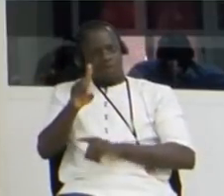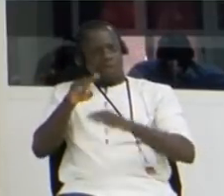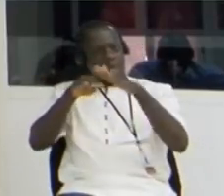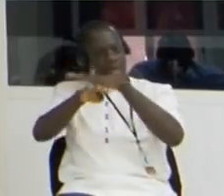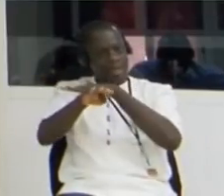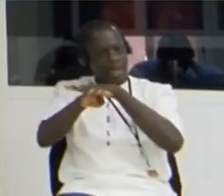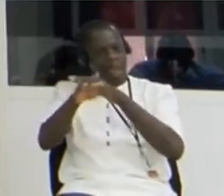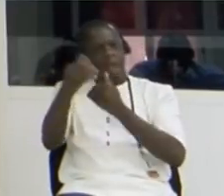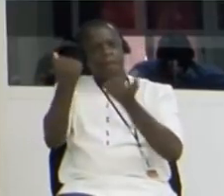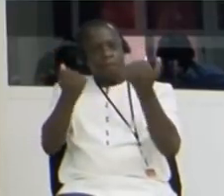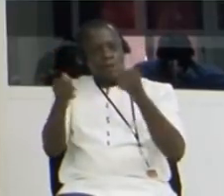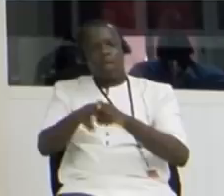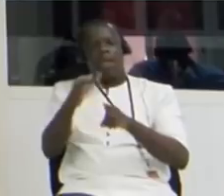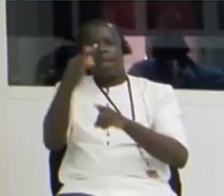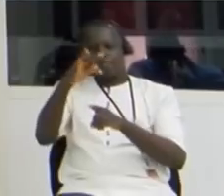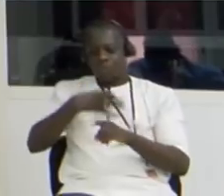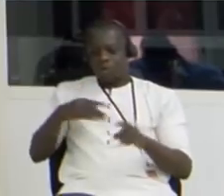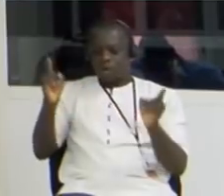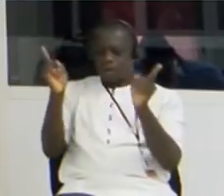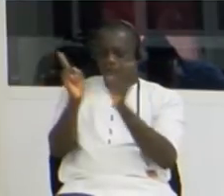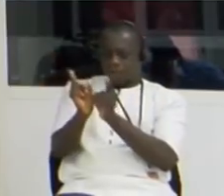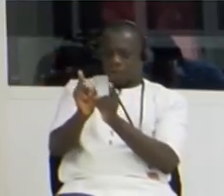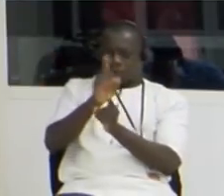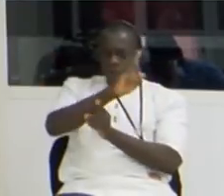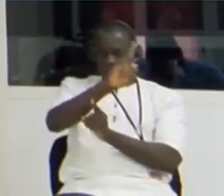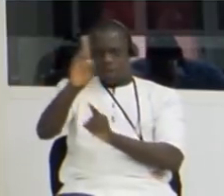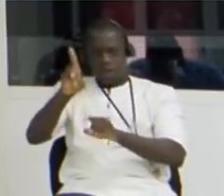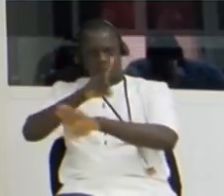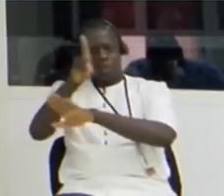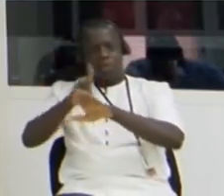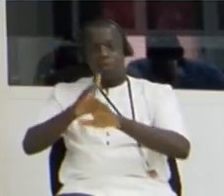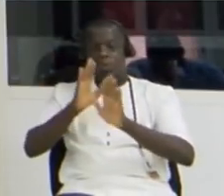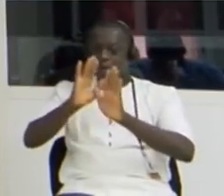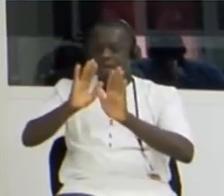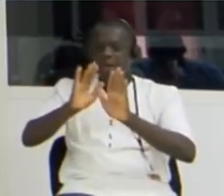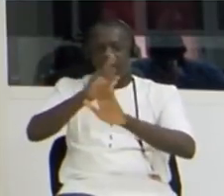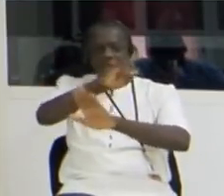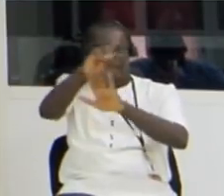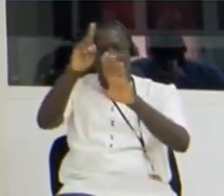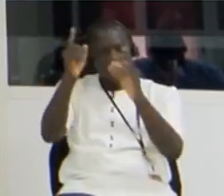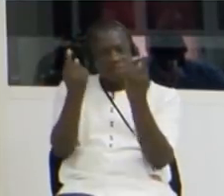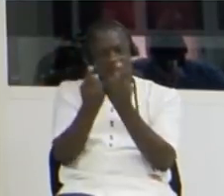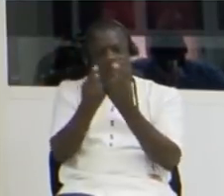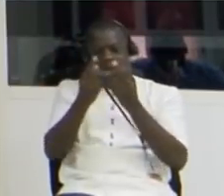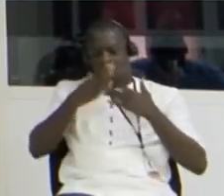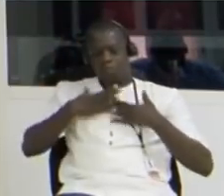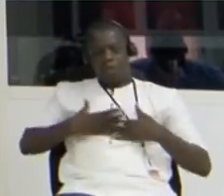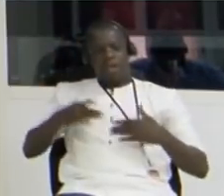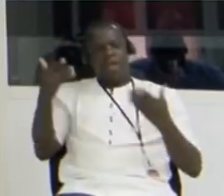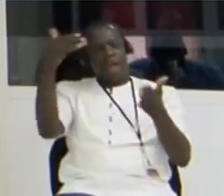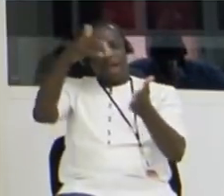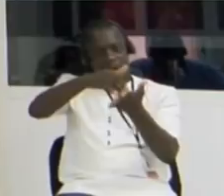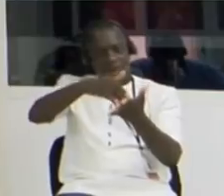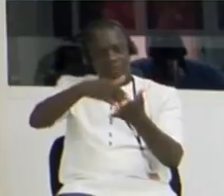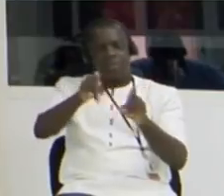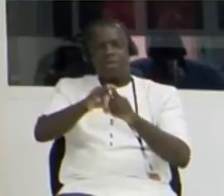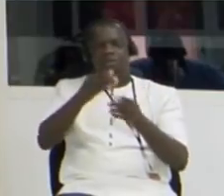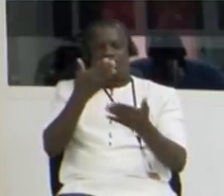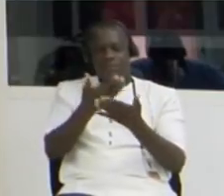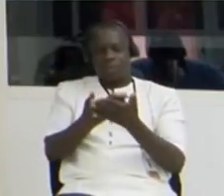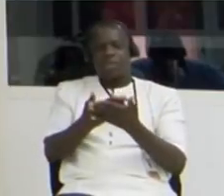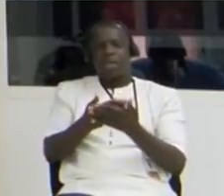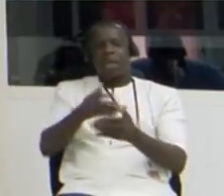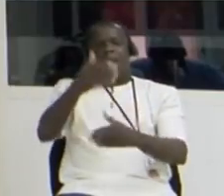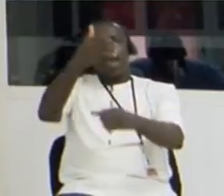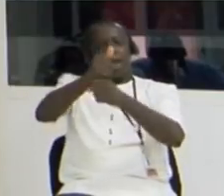they are to meet somewhere, converse somewhere, they wait for everybody. And after the event, the chaperone is the last, one